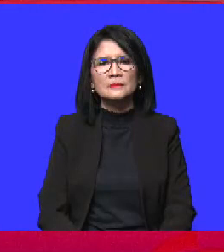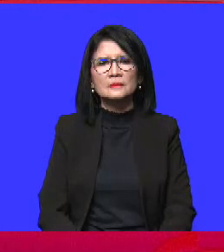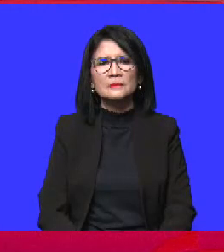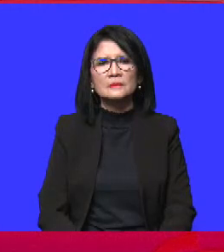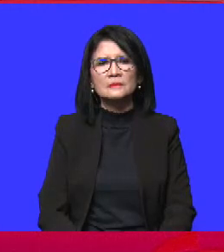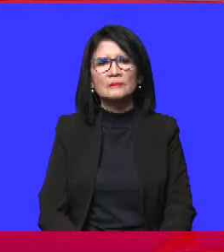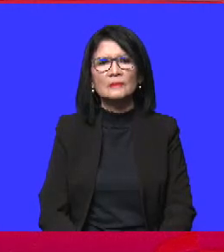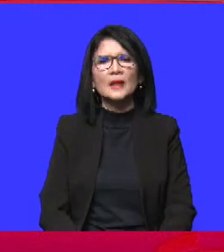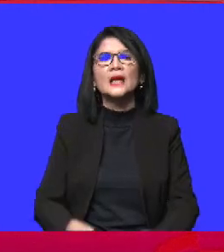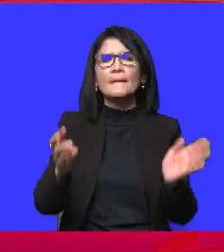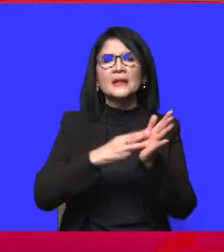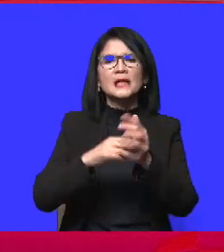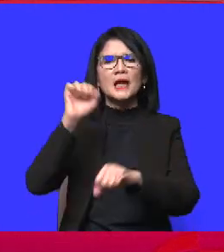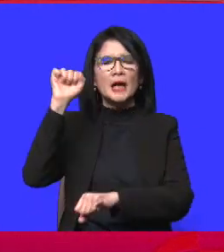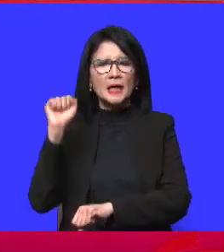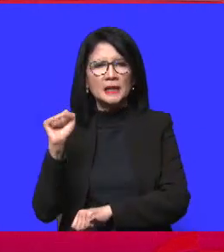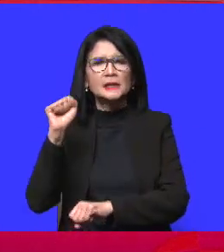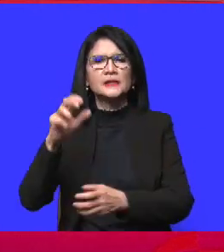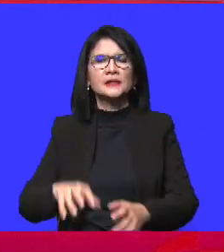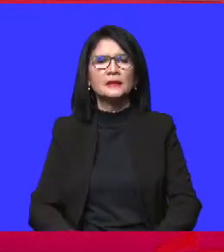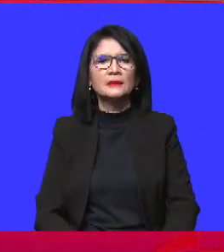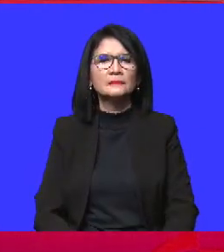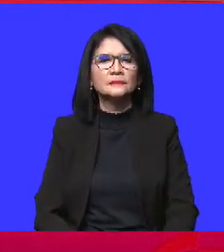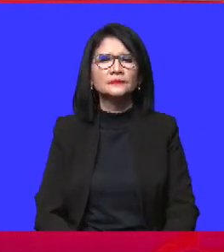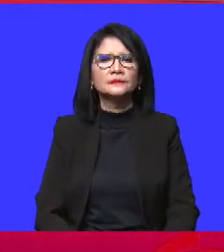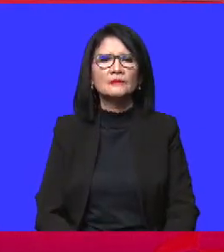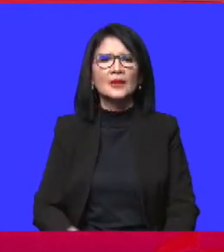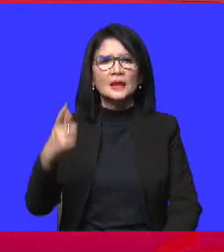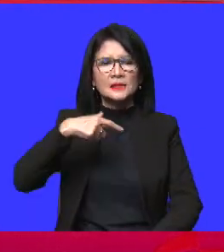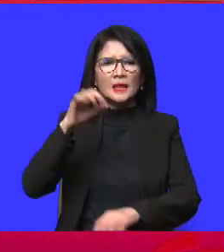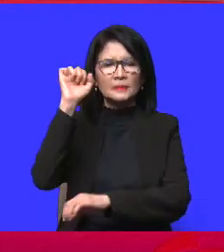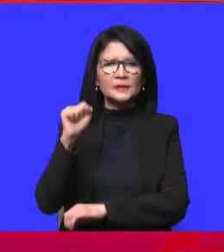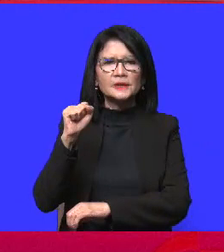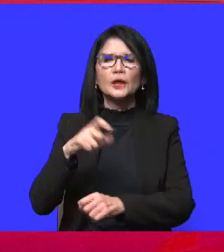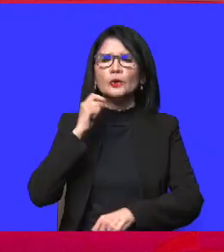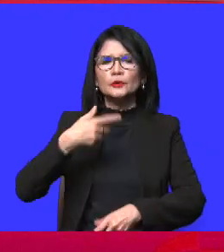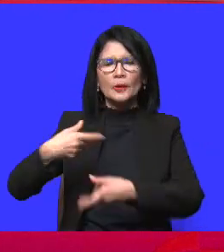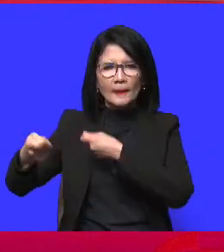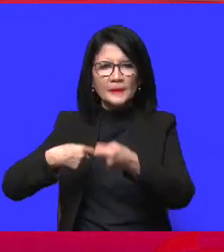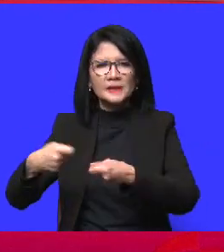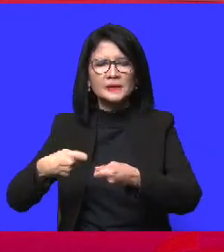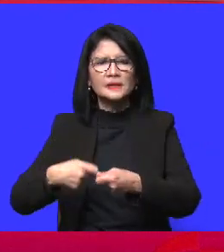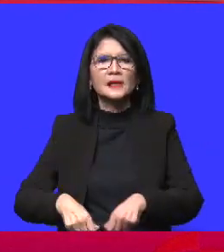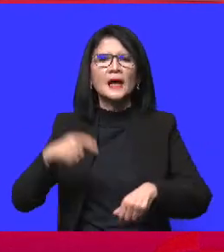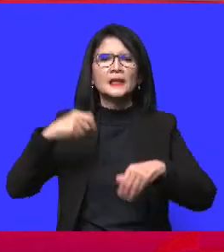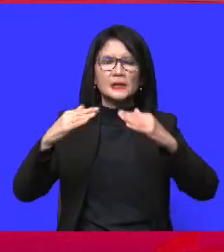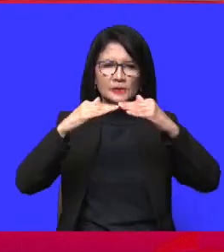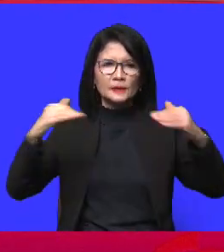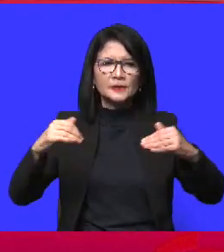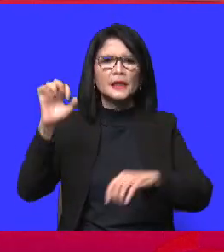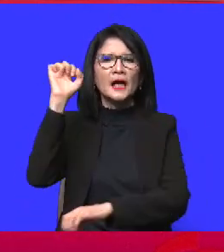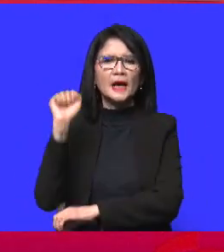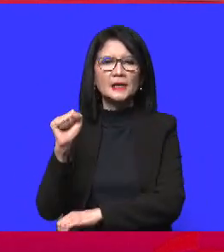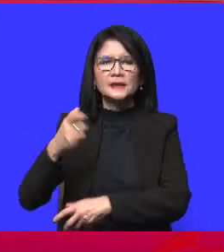The energy crisis hurts families, increases costs for businesses, and destabilizes energy